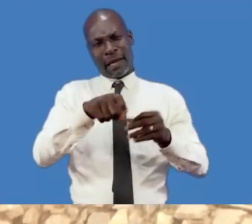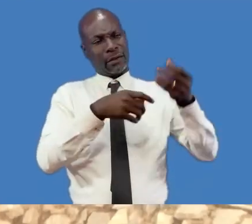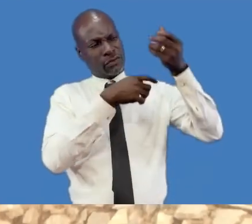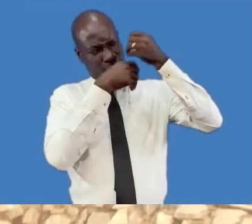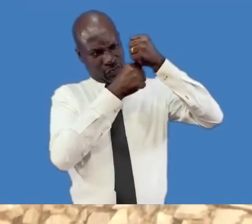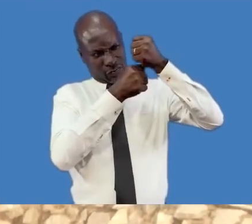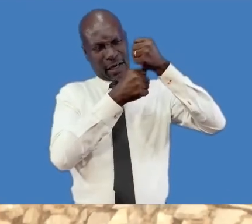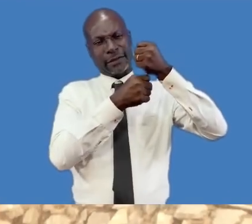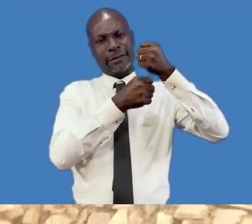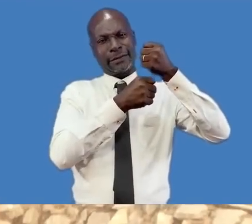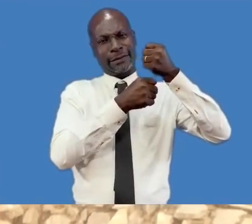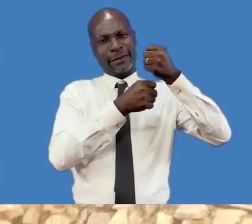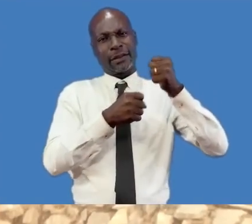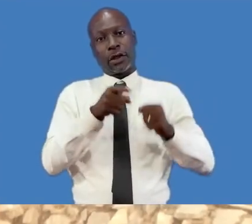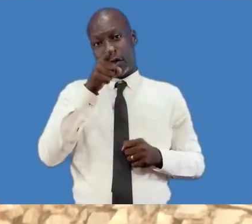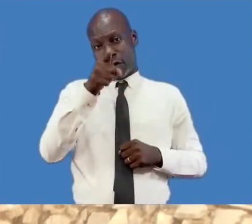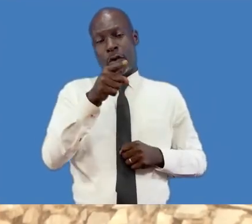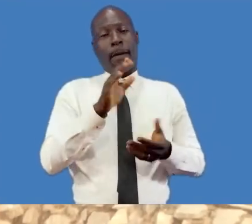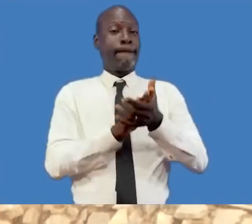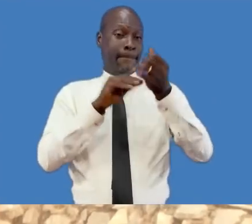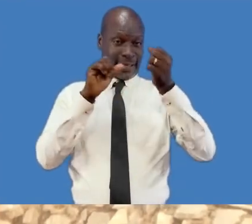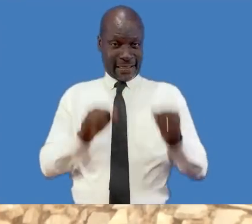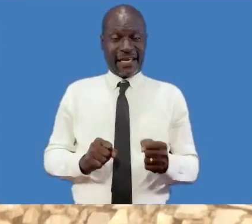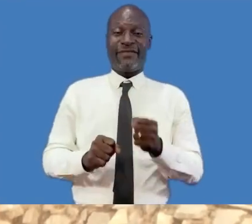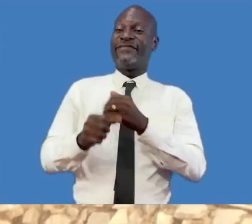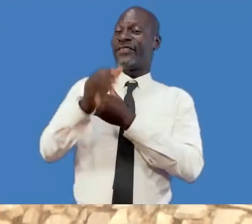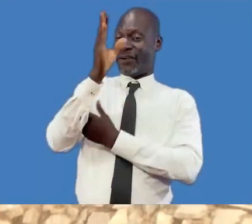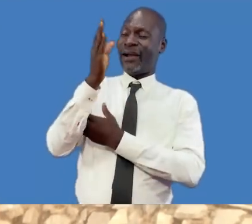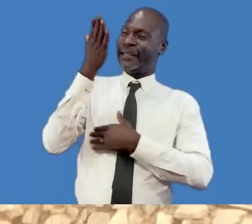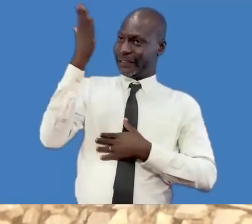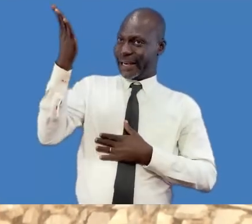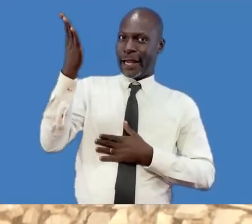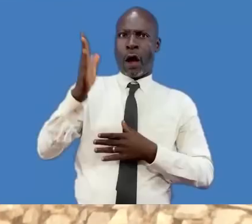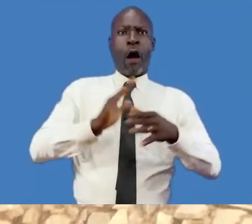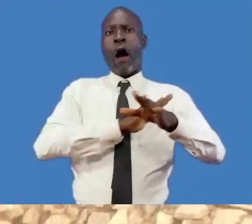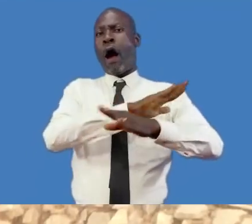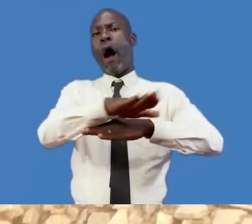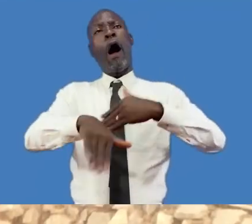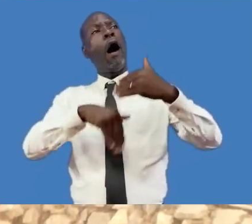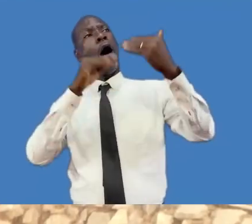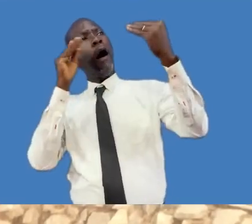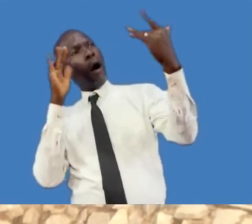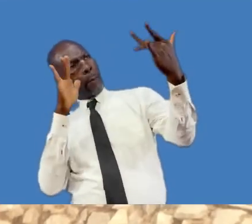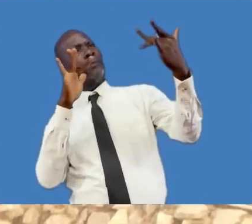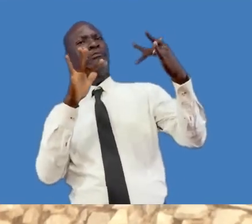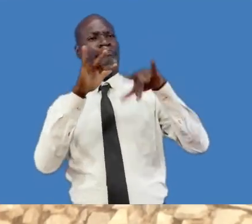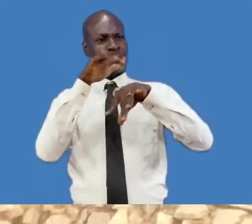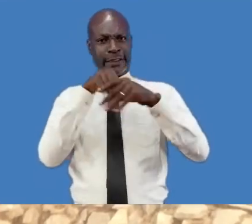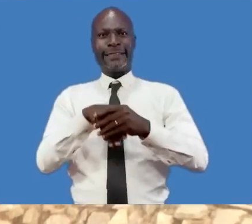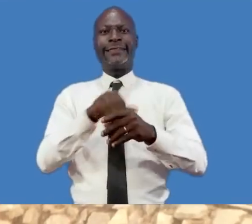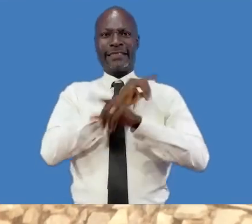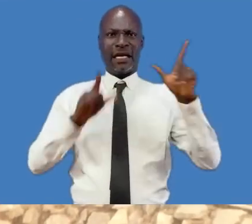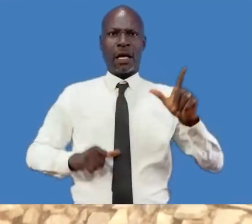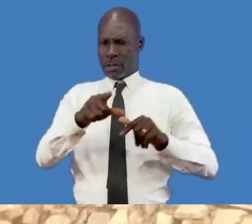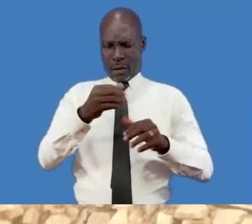yankopon. We jidi so on yankopon e oho. Enti wo de owura nyina ahyenimu. Wo ji on